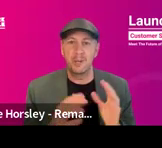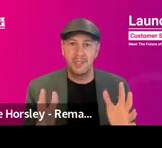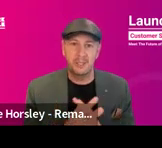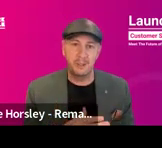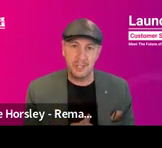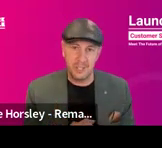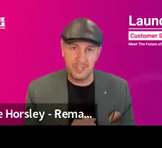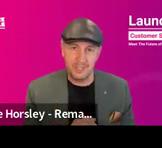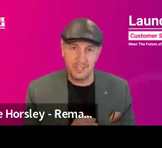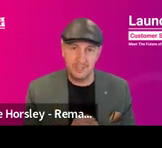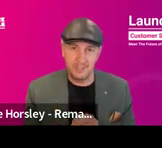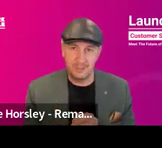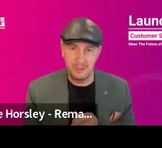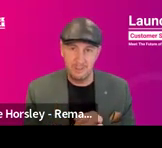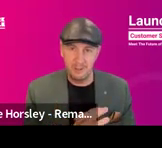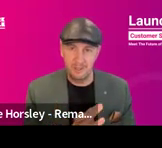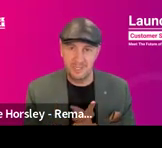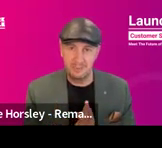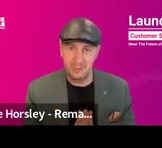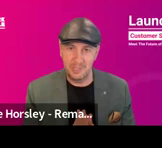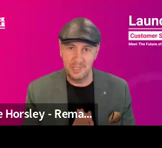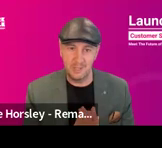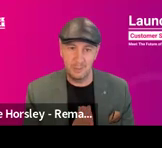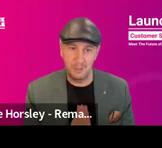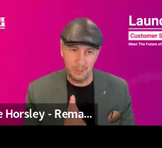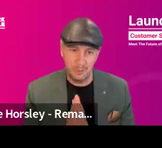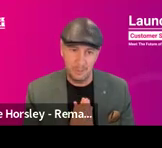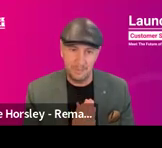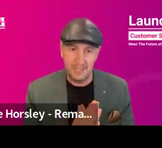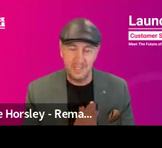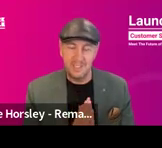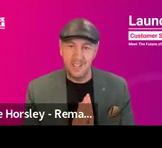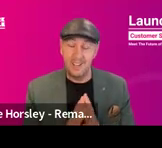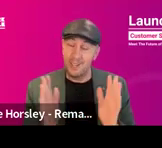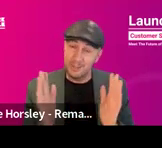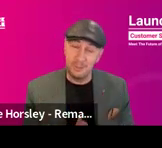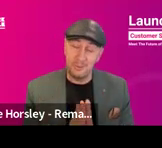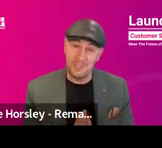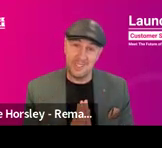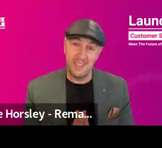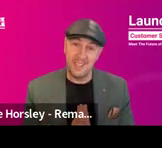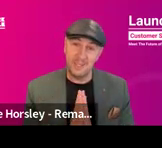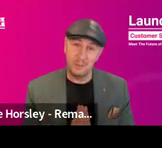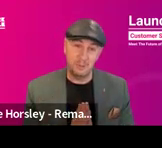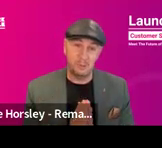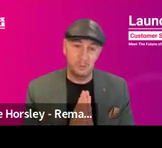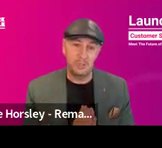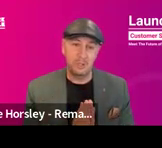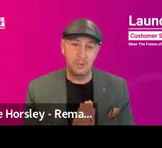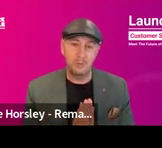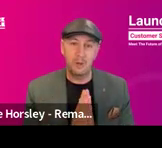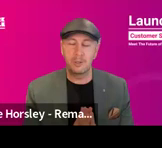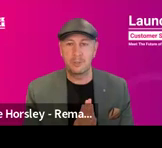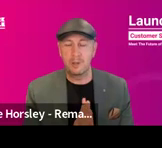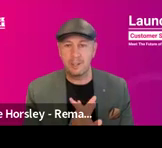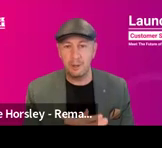But yeah, congratulations to you, Emma, on doing such a superb job. I do want to say a special